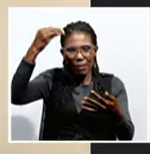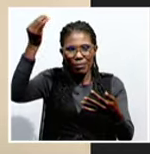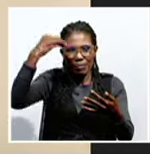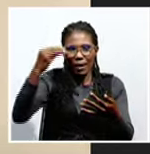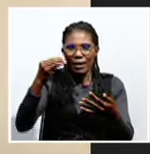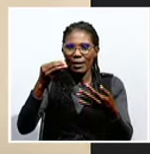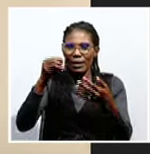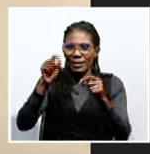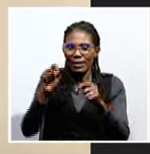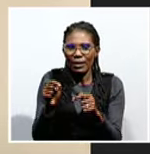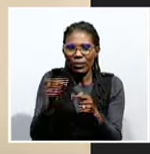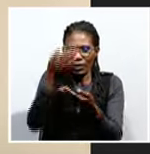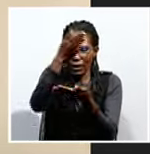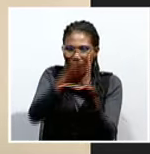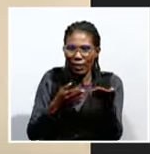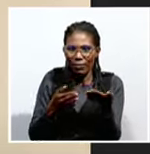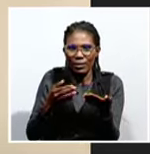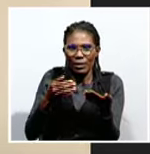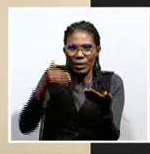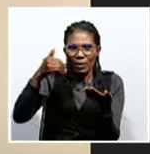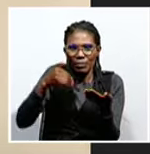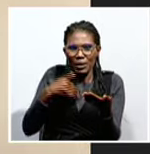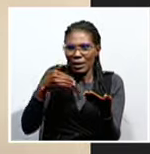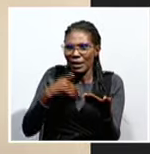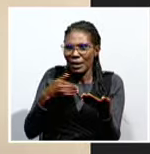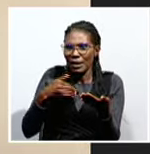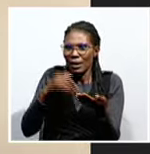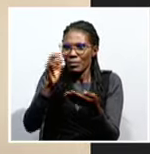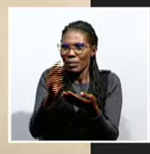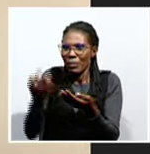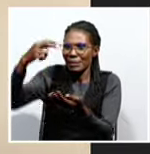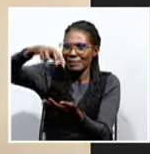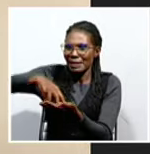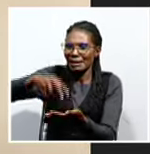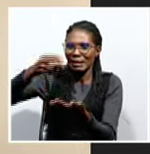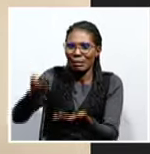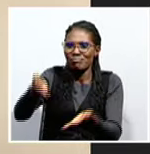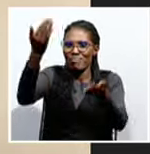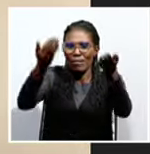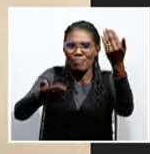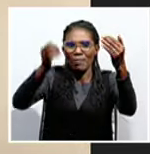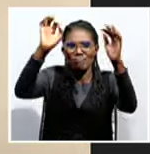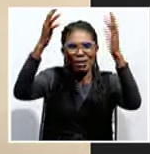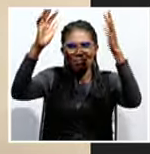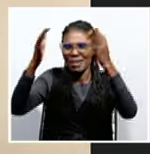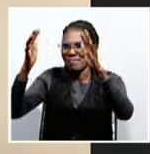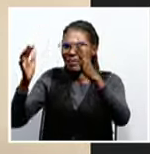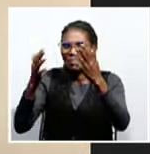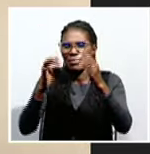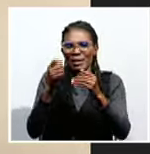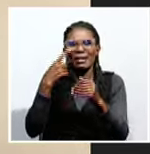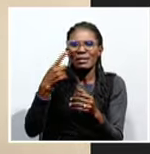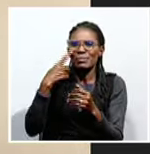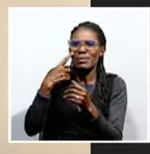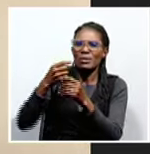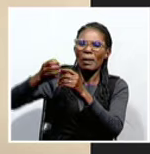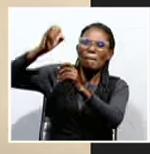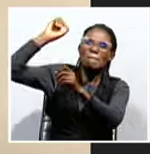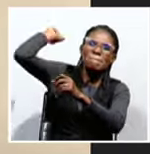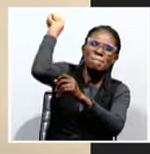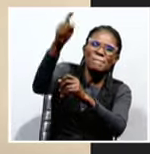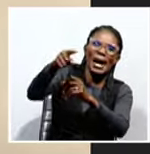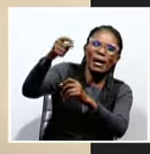Halfway, I just heard applause. Some people were standing up, and I could see far in the back, Comrade Hage